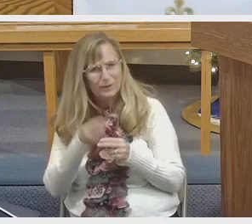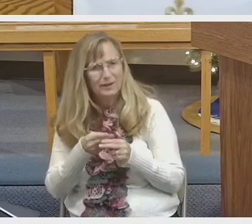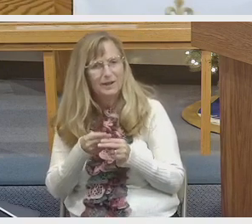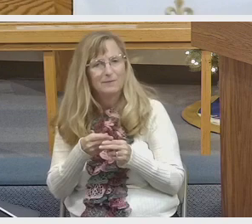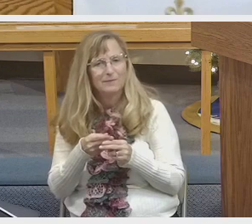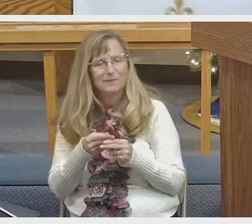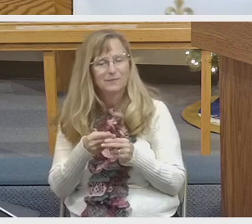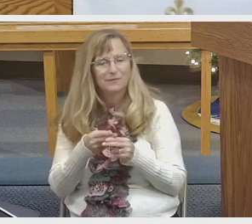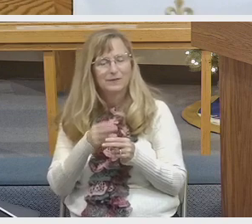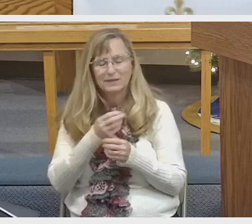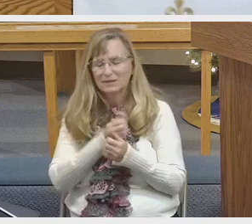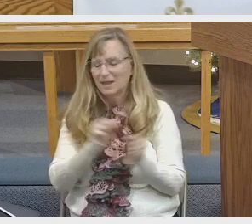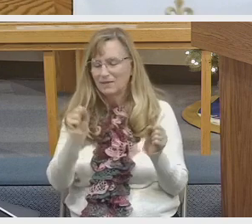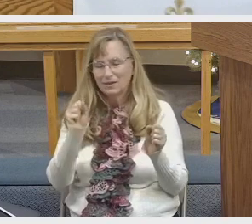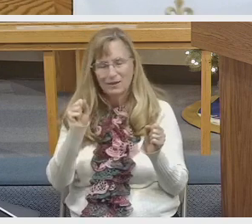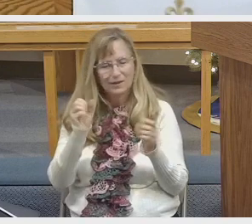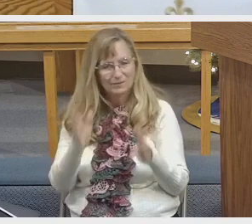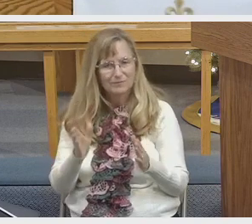Savior for all.